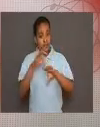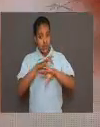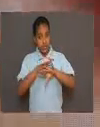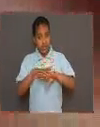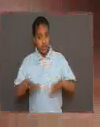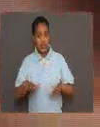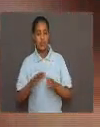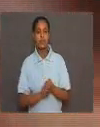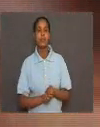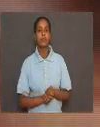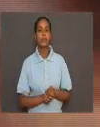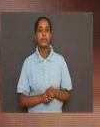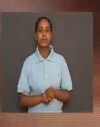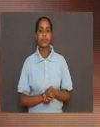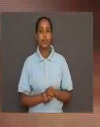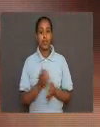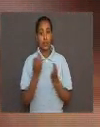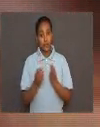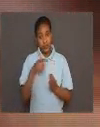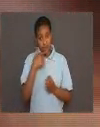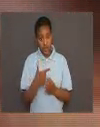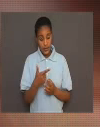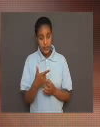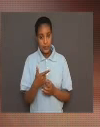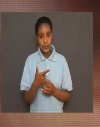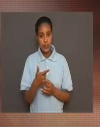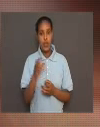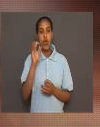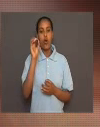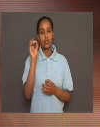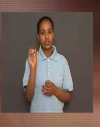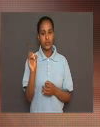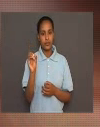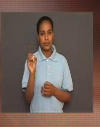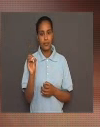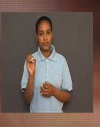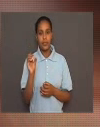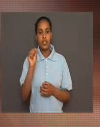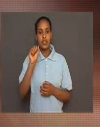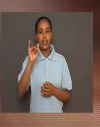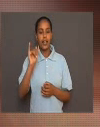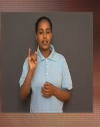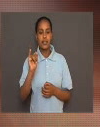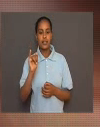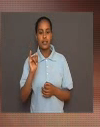crust? If you said oxygen,